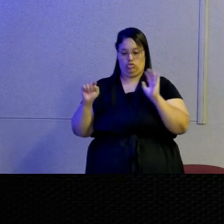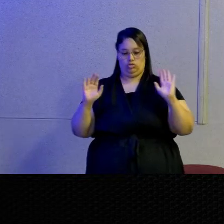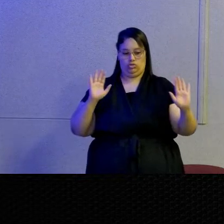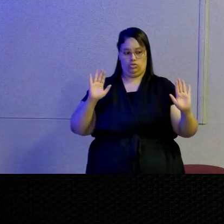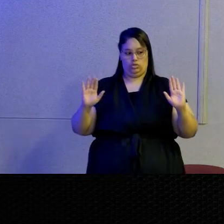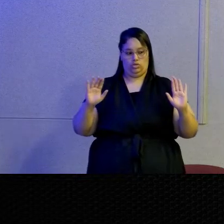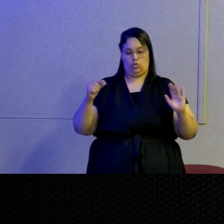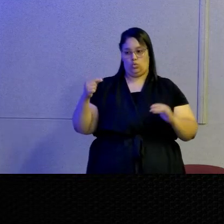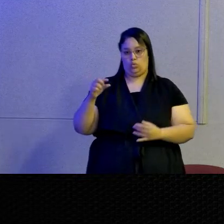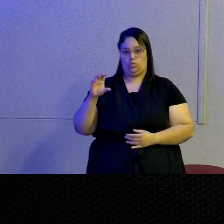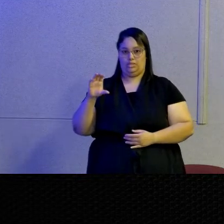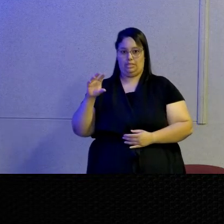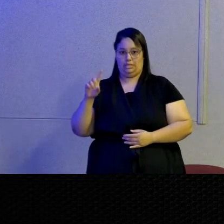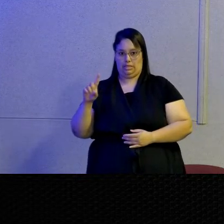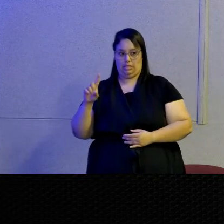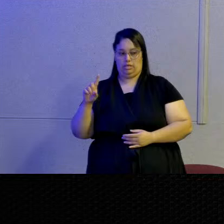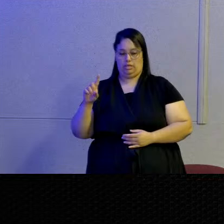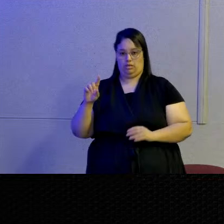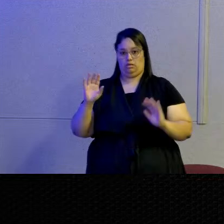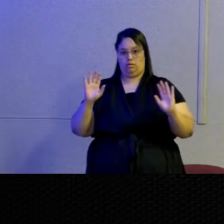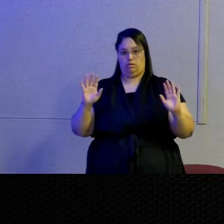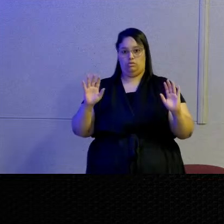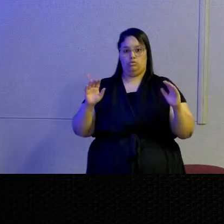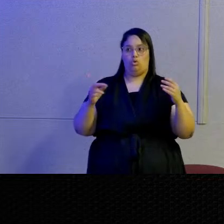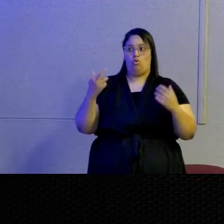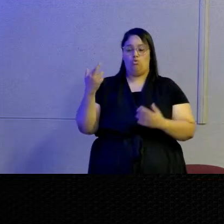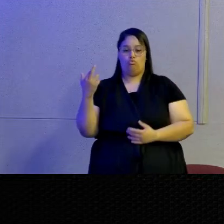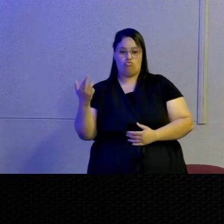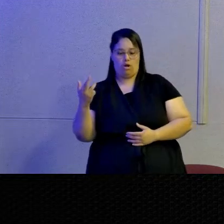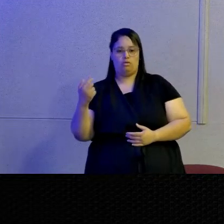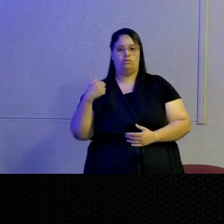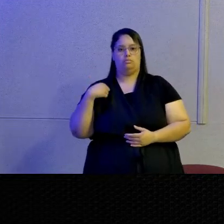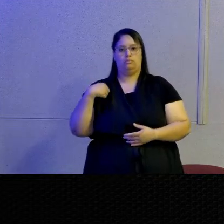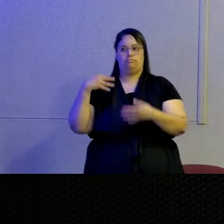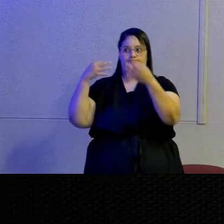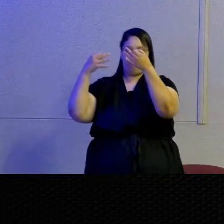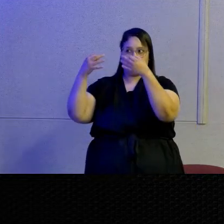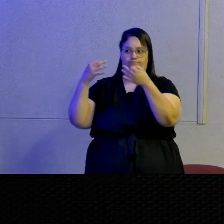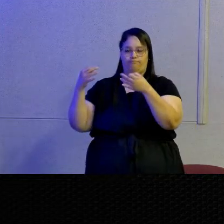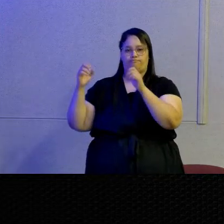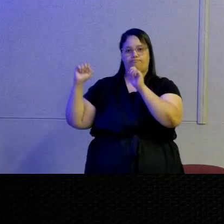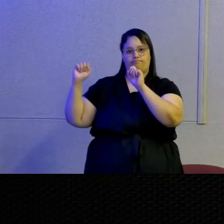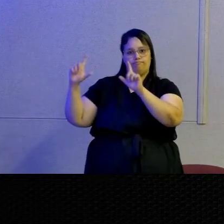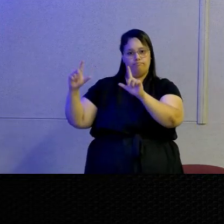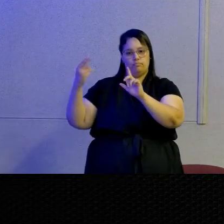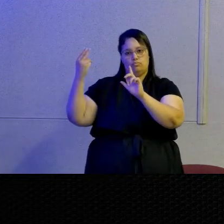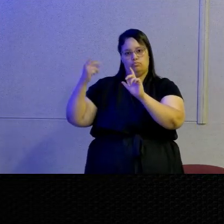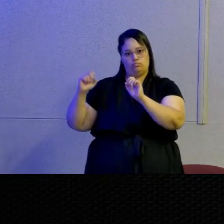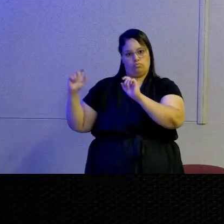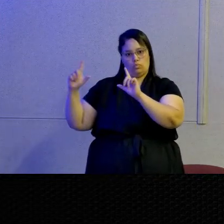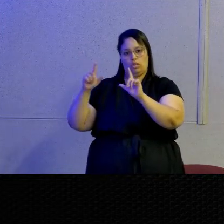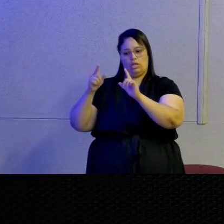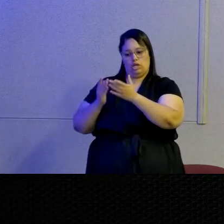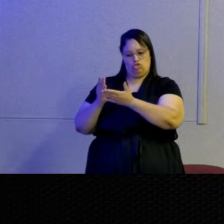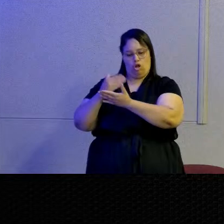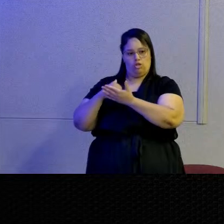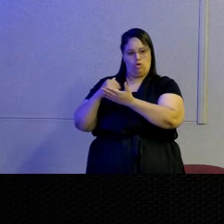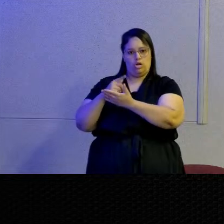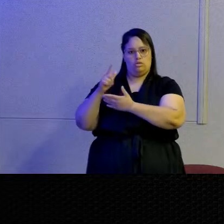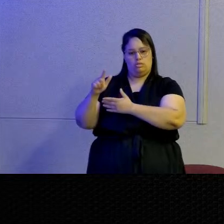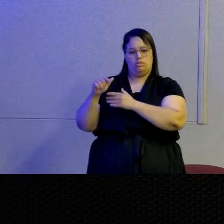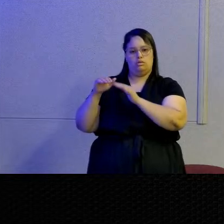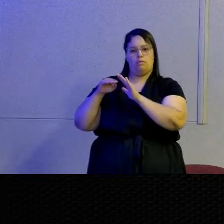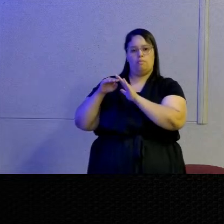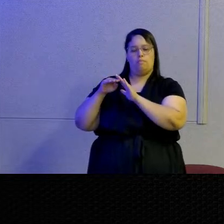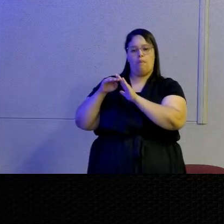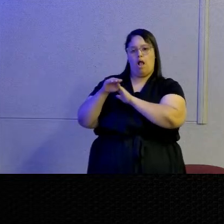And on the right-hand side there, I've illustrated the diagram which generates this bound state,